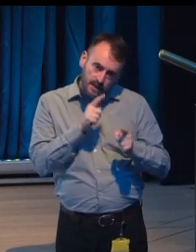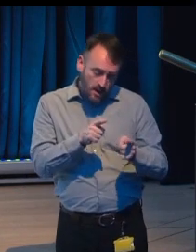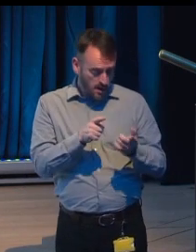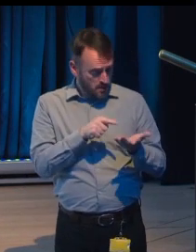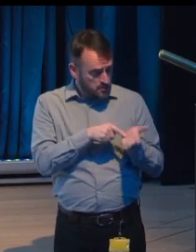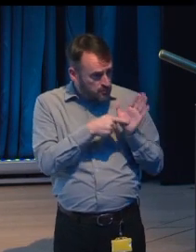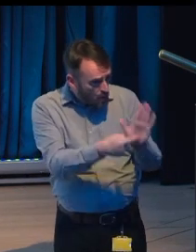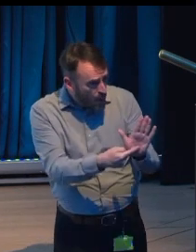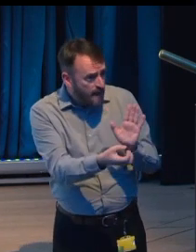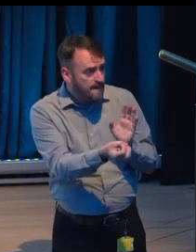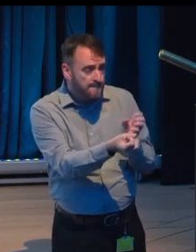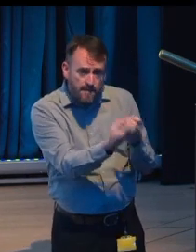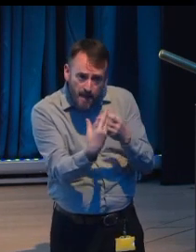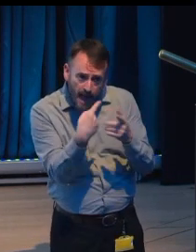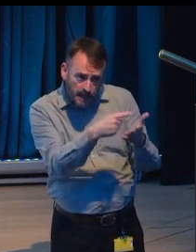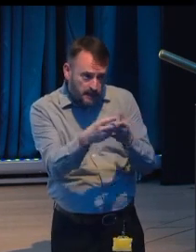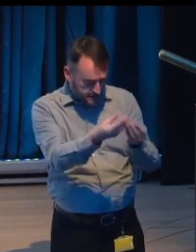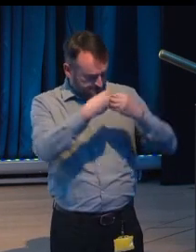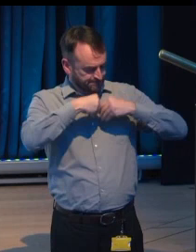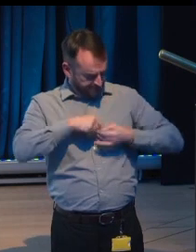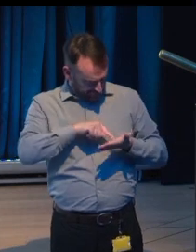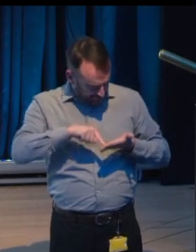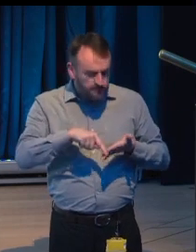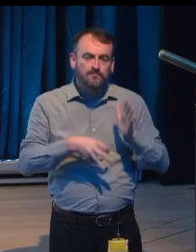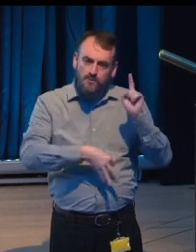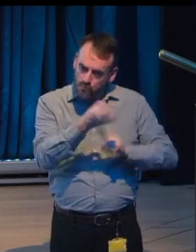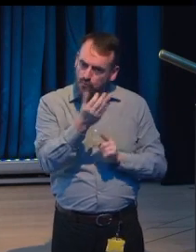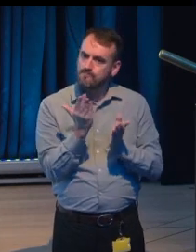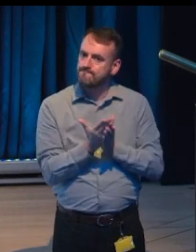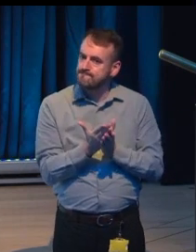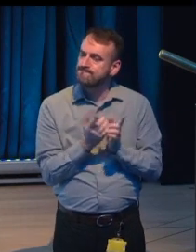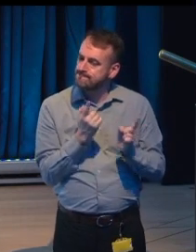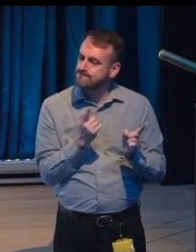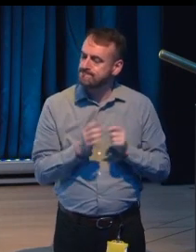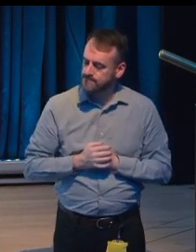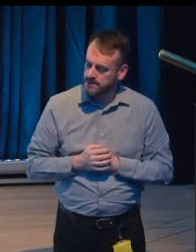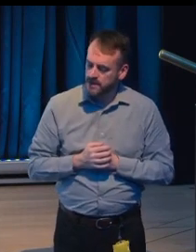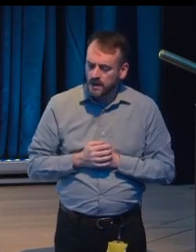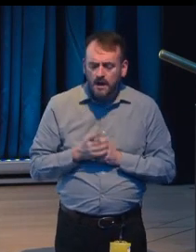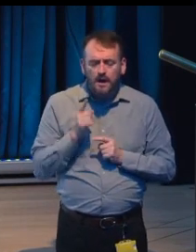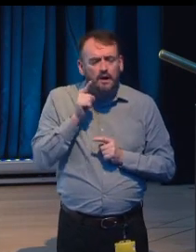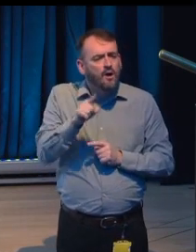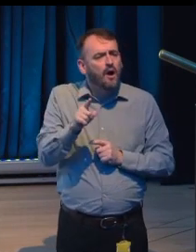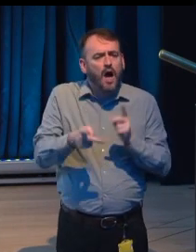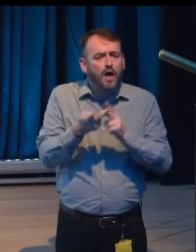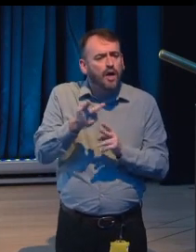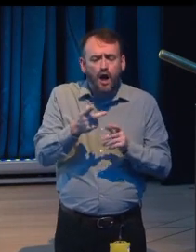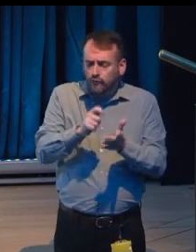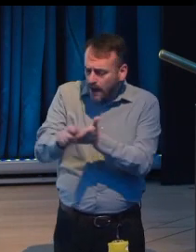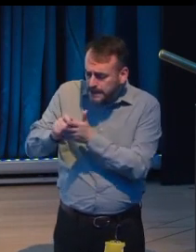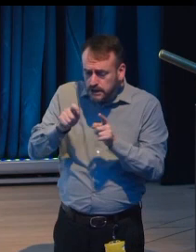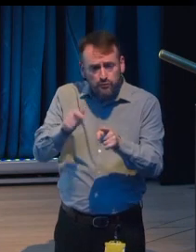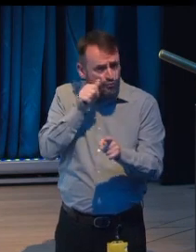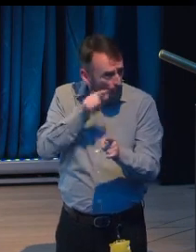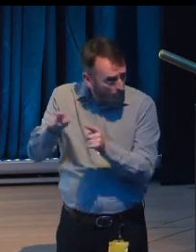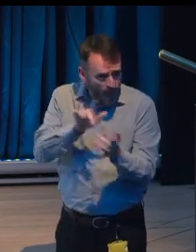and writing with intent, will you start to see real improvements. Take advantage of any other writers you may be working with or networking with.